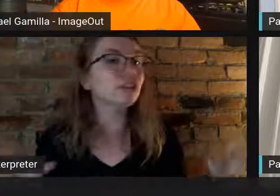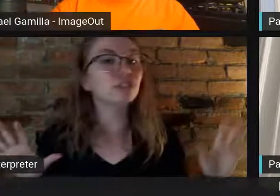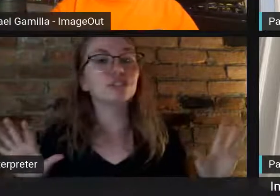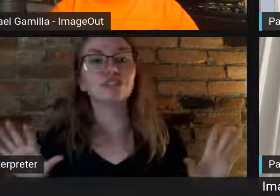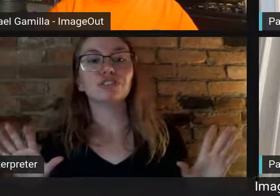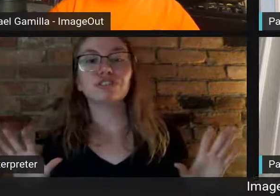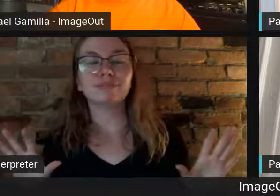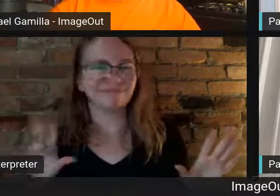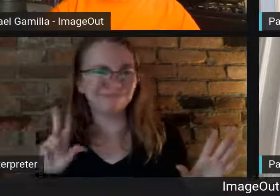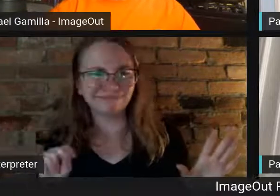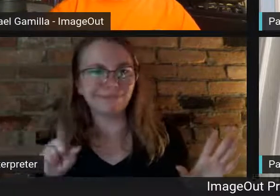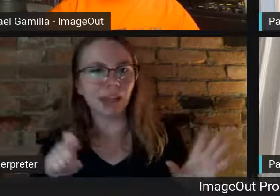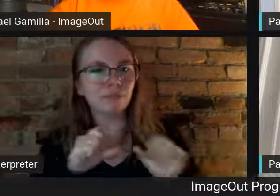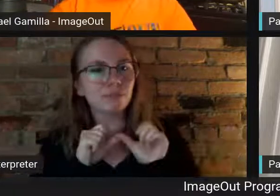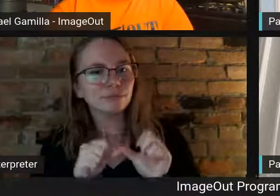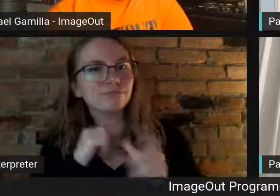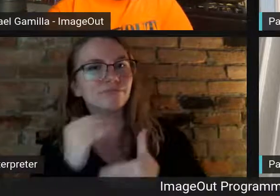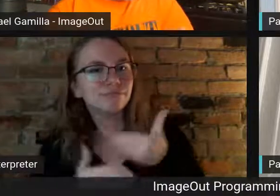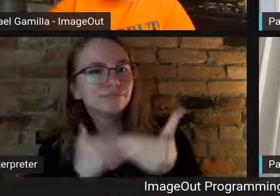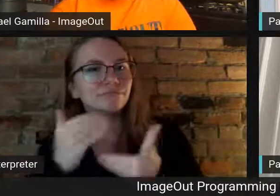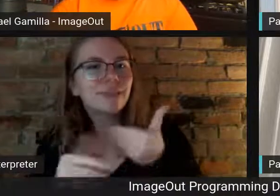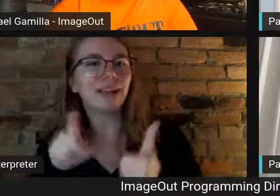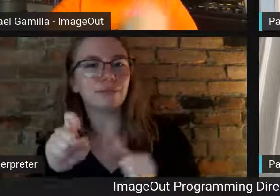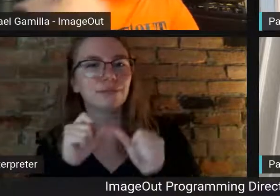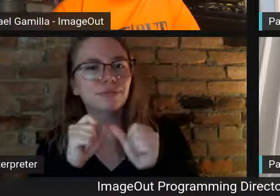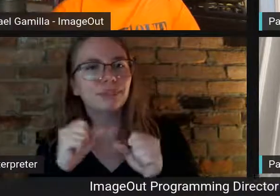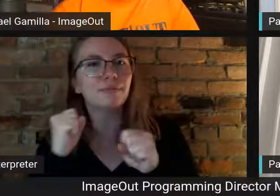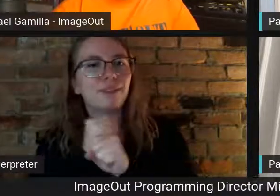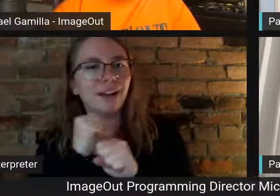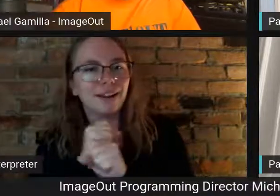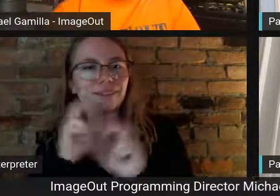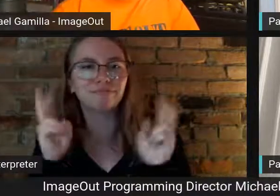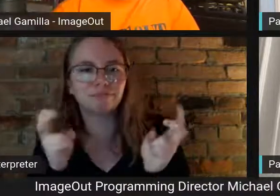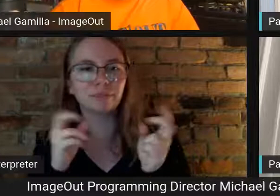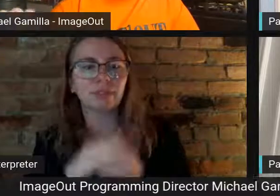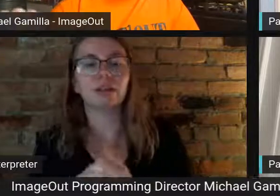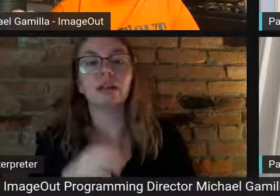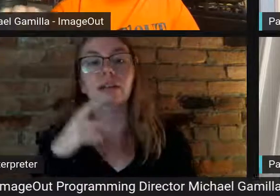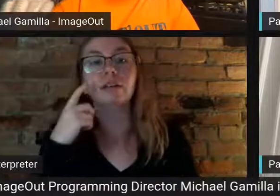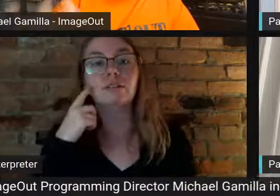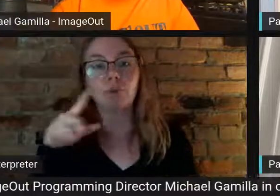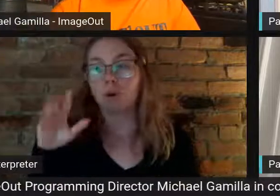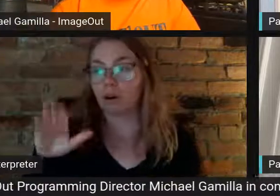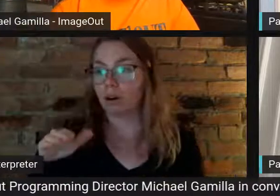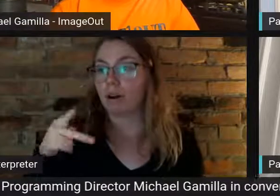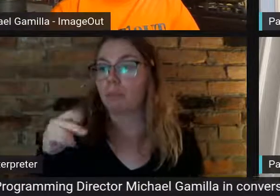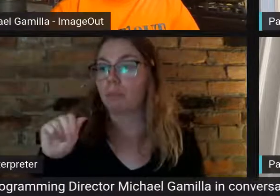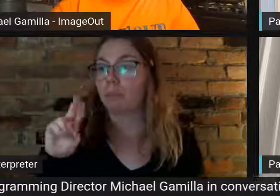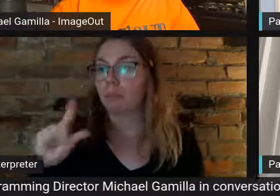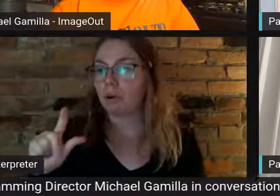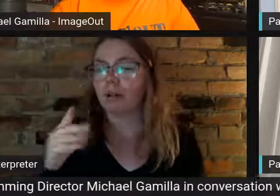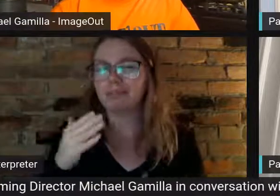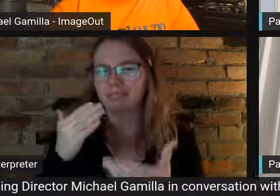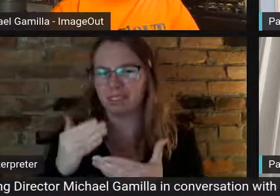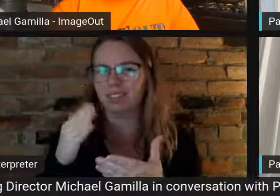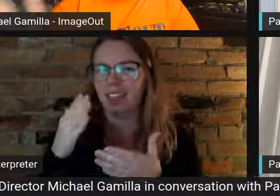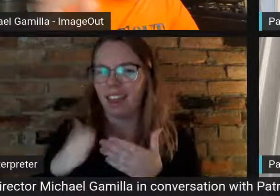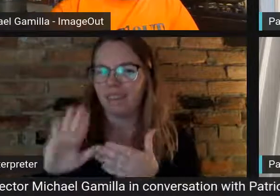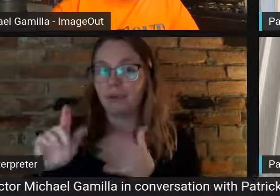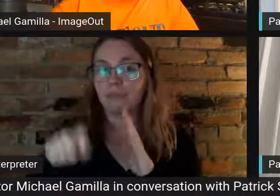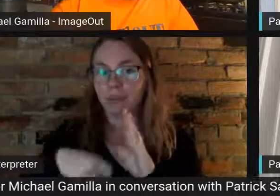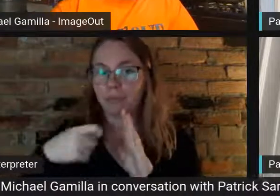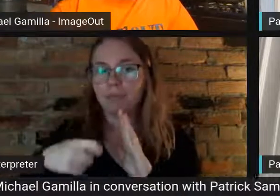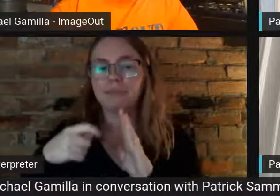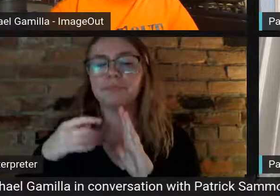So I like that message that you have to keep fighting. For Paul, towards the end of your film,